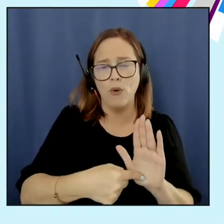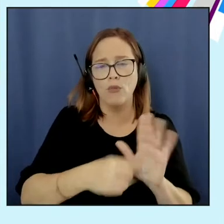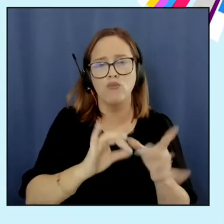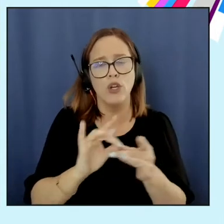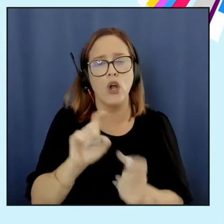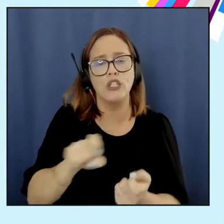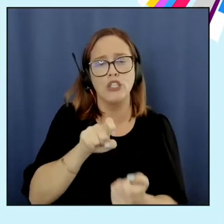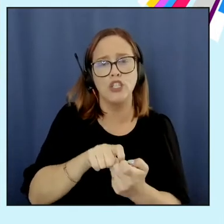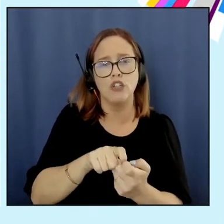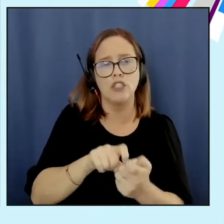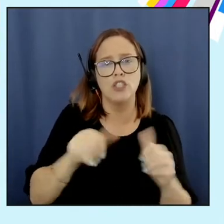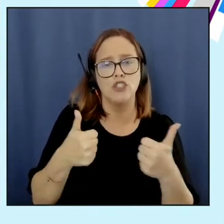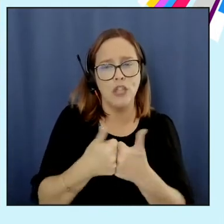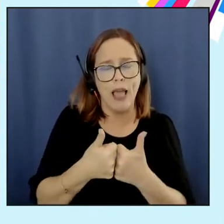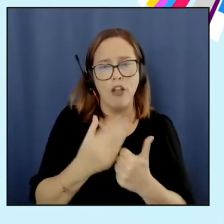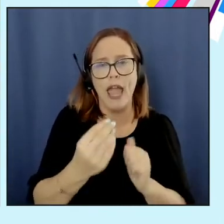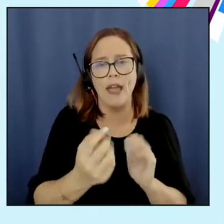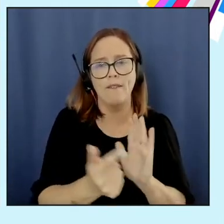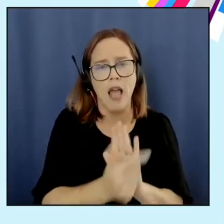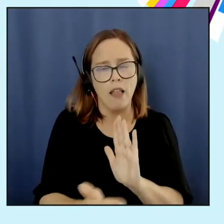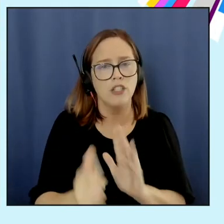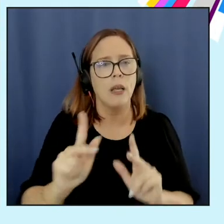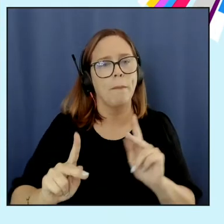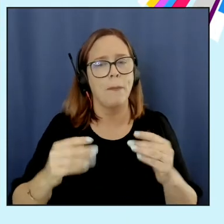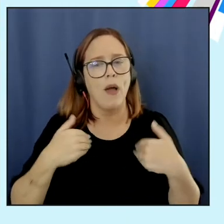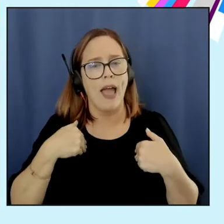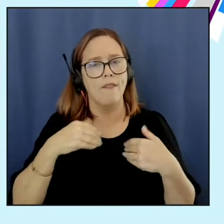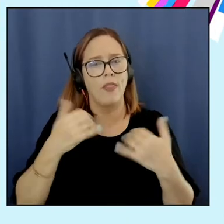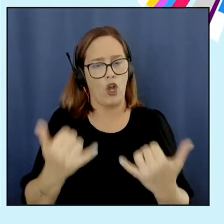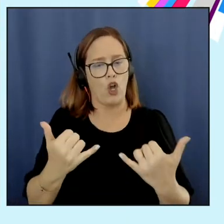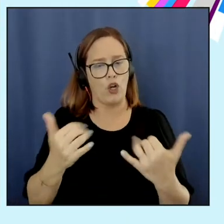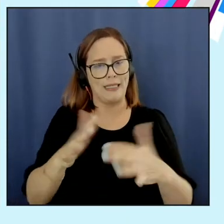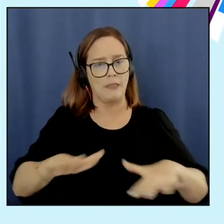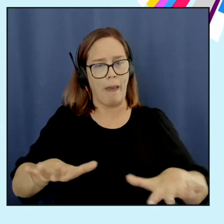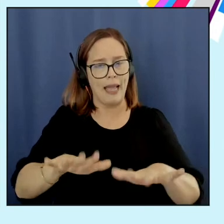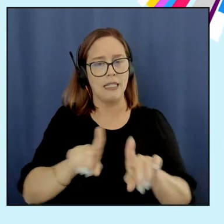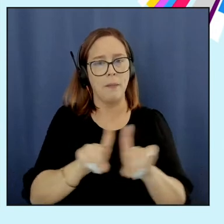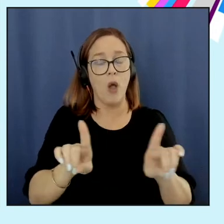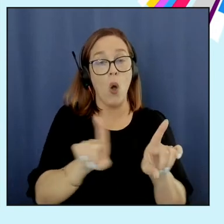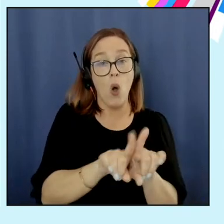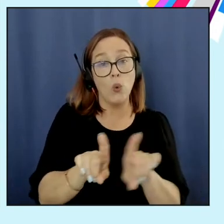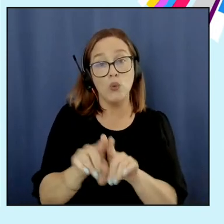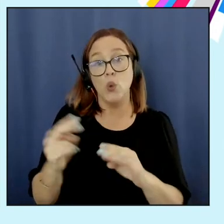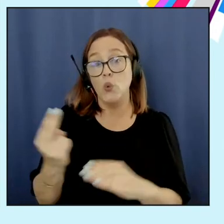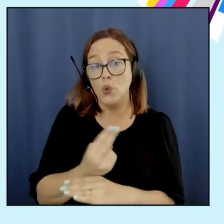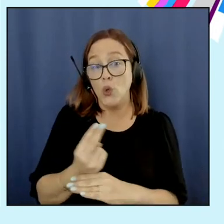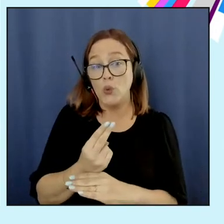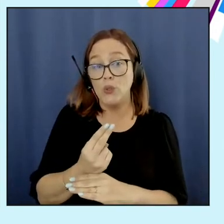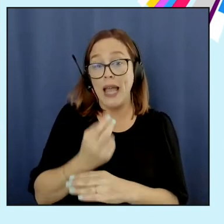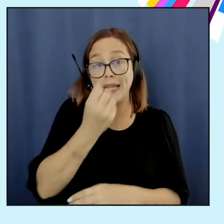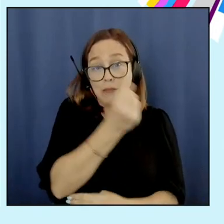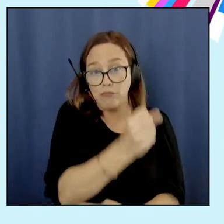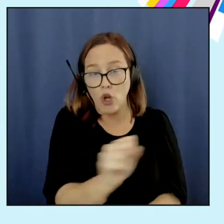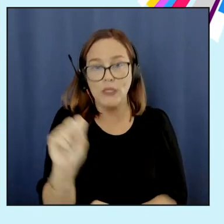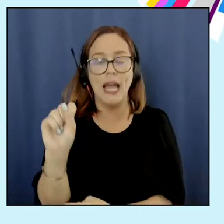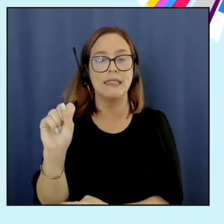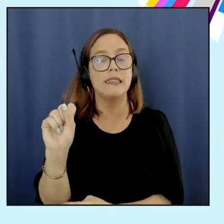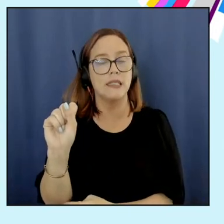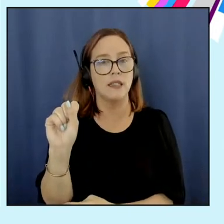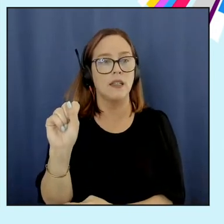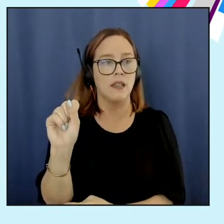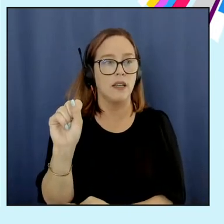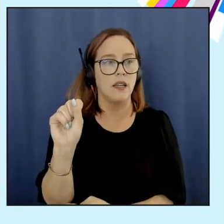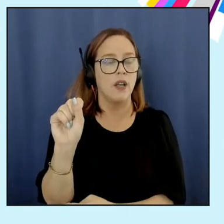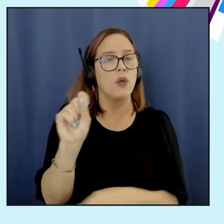that LGBT persons face. It has also been used as a protest. It has been used as a